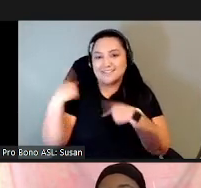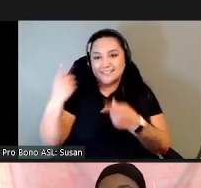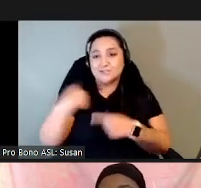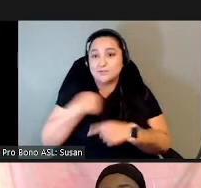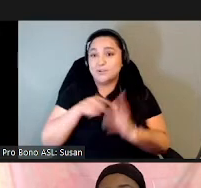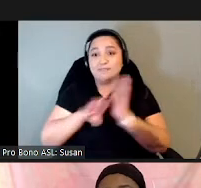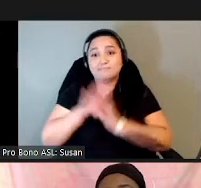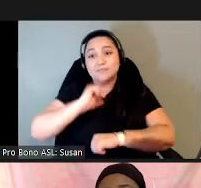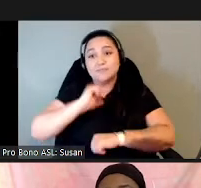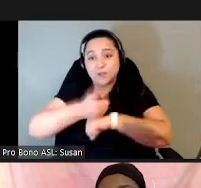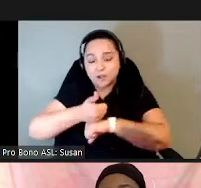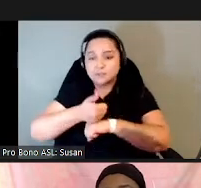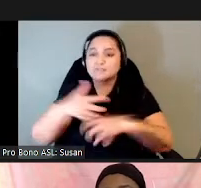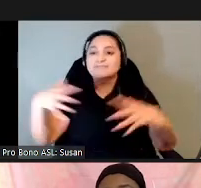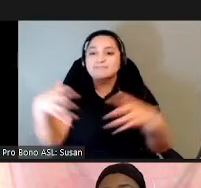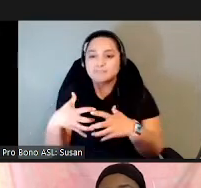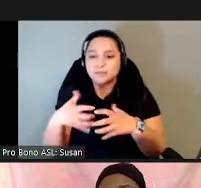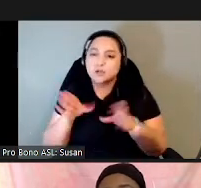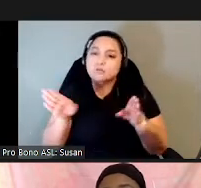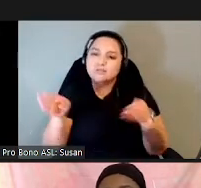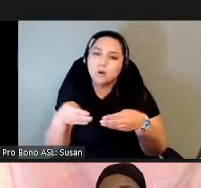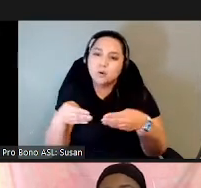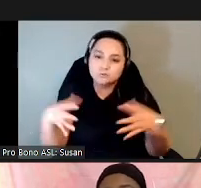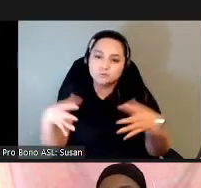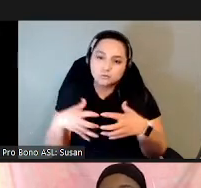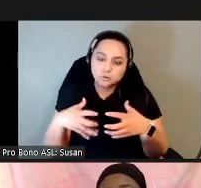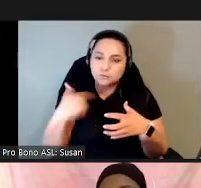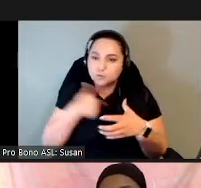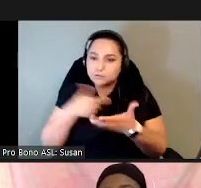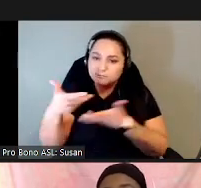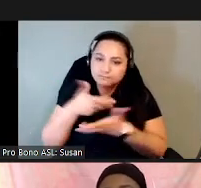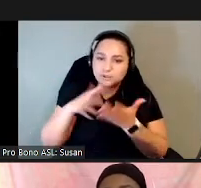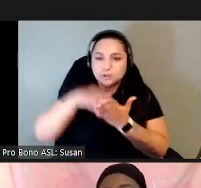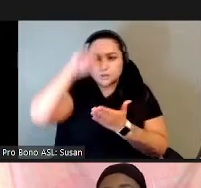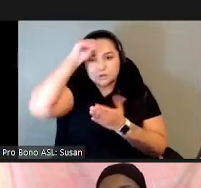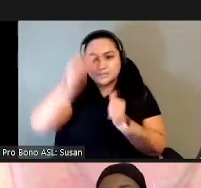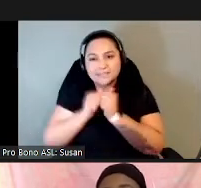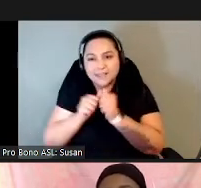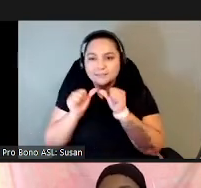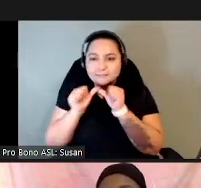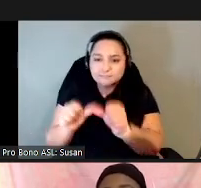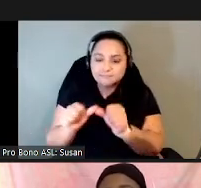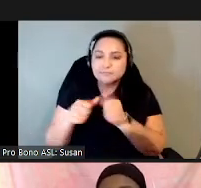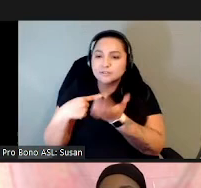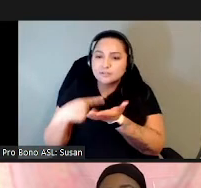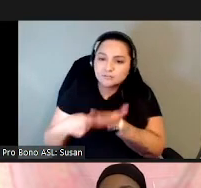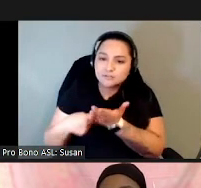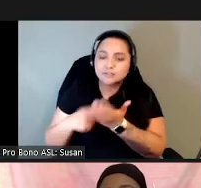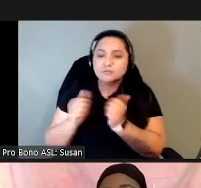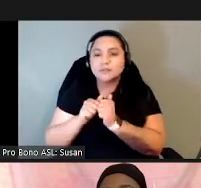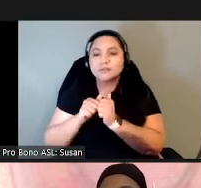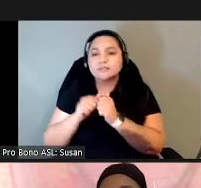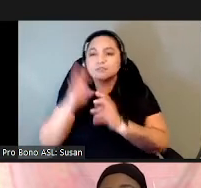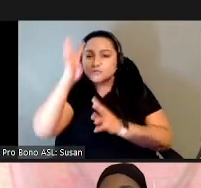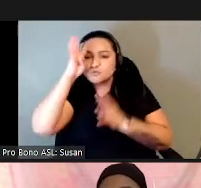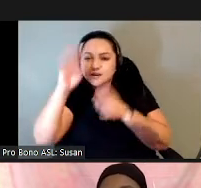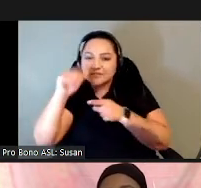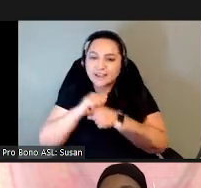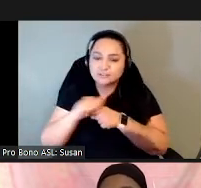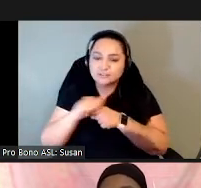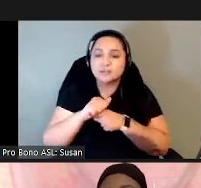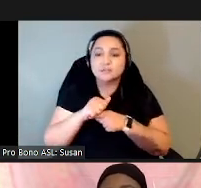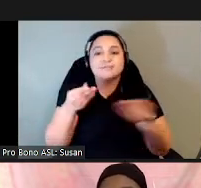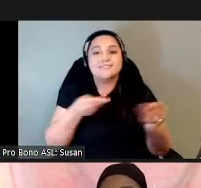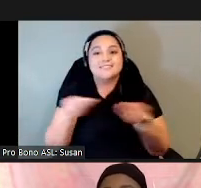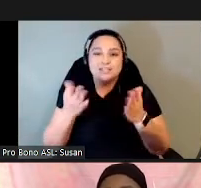groups to continue learning together through conversation and creative exercises led by their